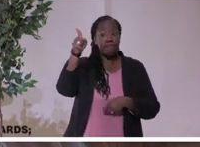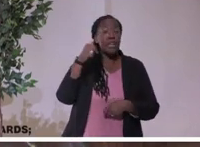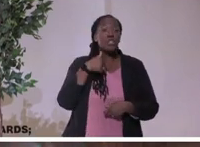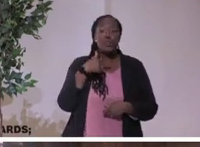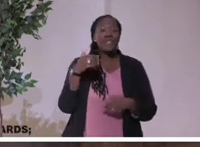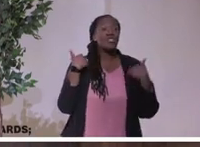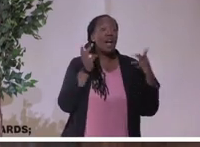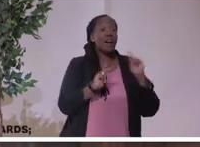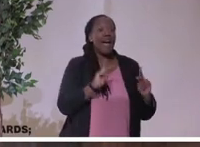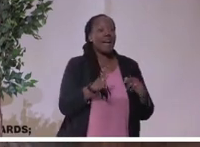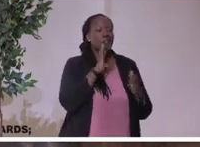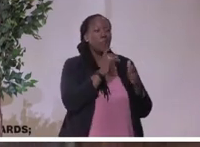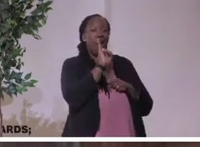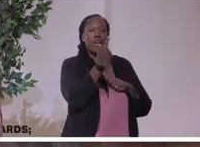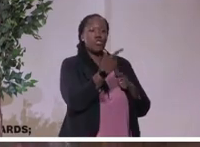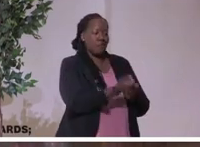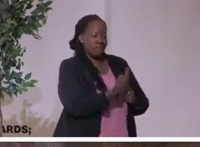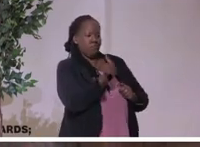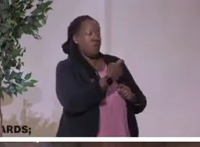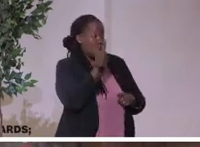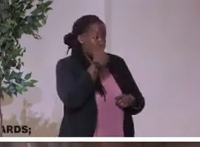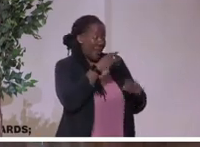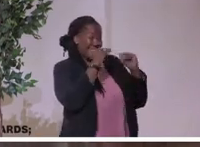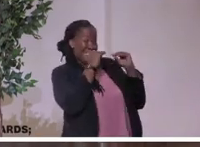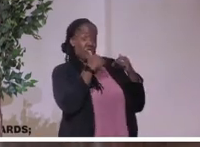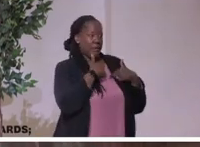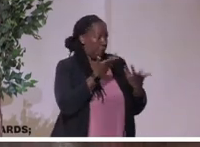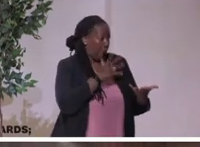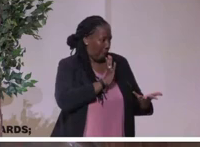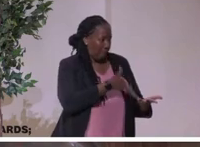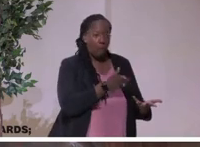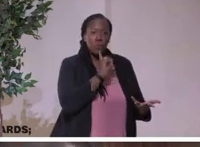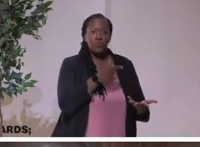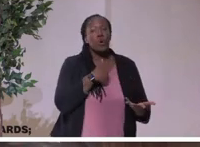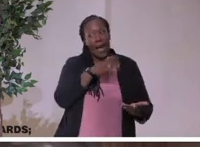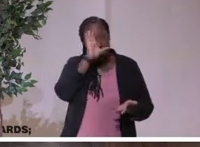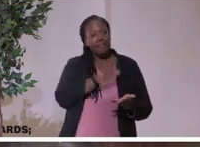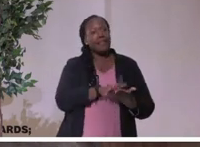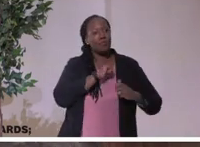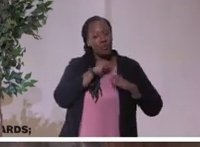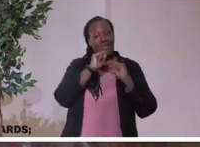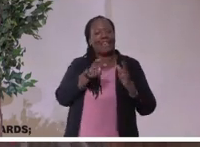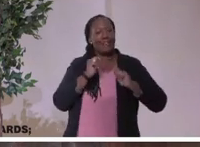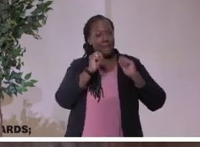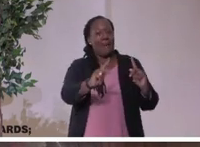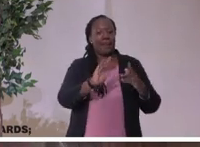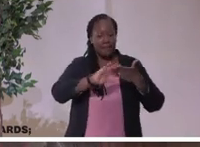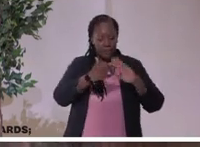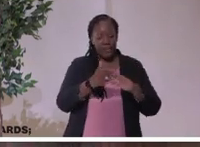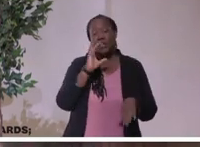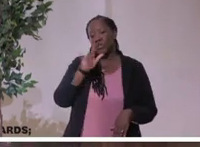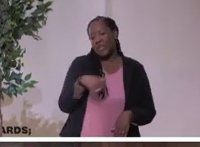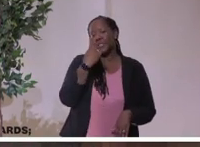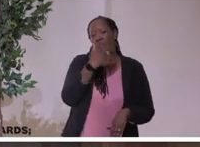Instagram and say, hey, you know, can you teach me how to sew? Can you teach me how to pattern make? And, you know, I believe in giving back. So that's something that